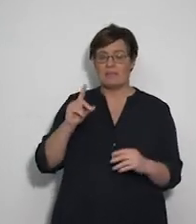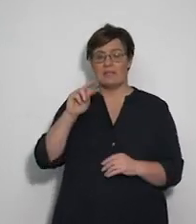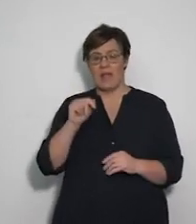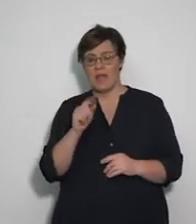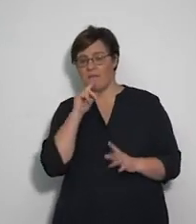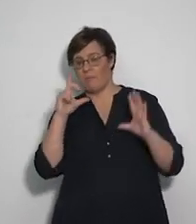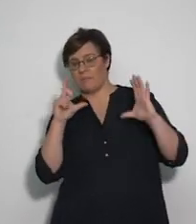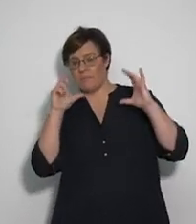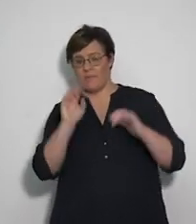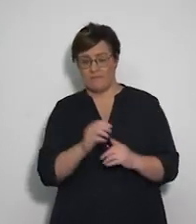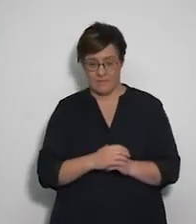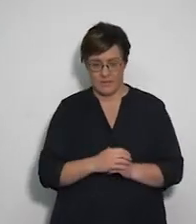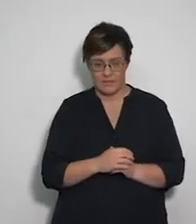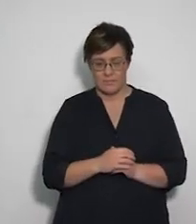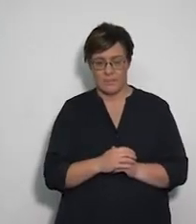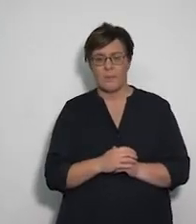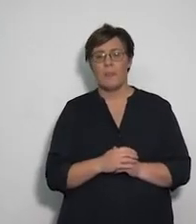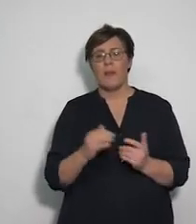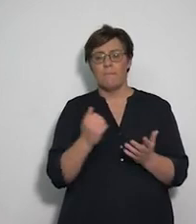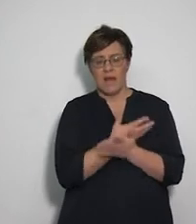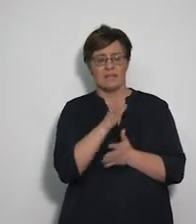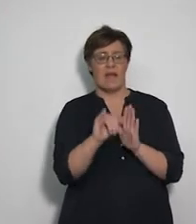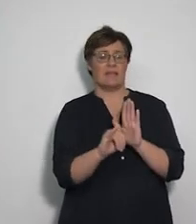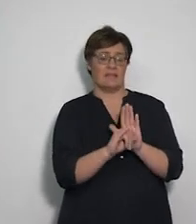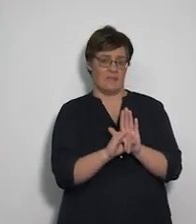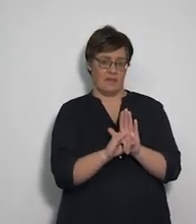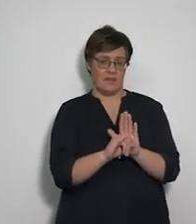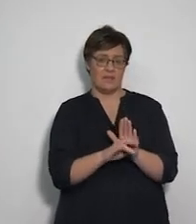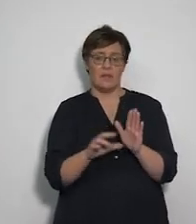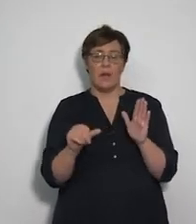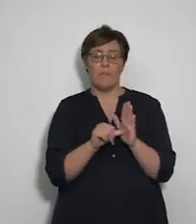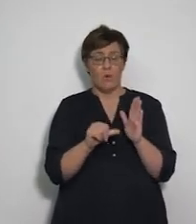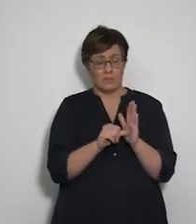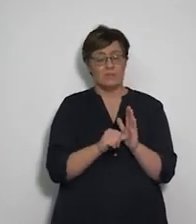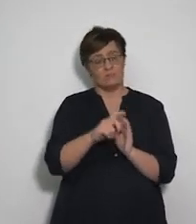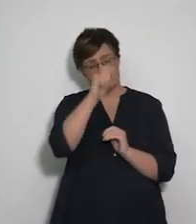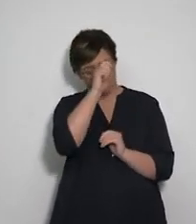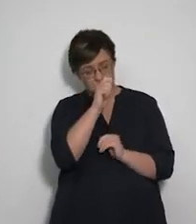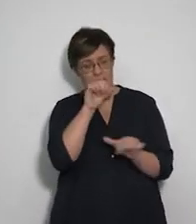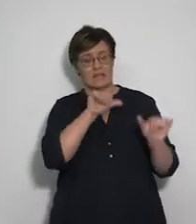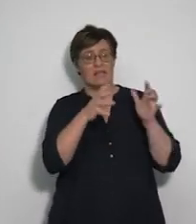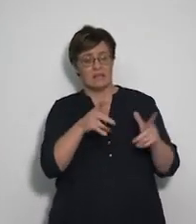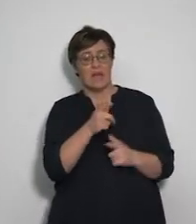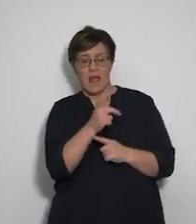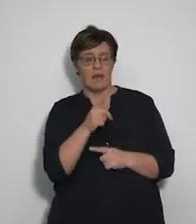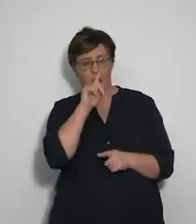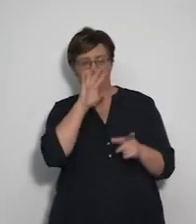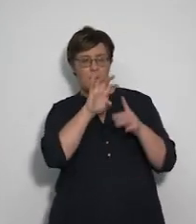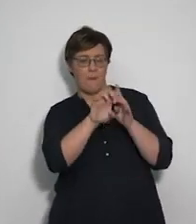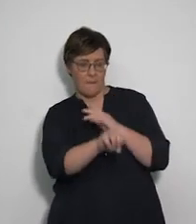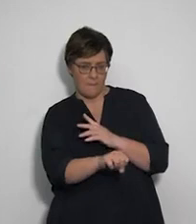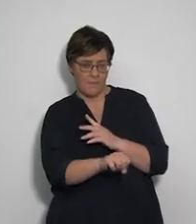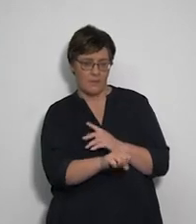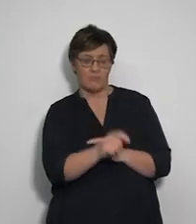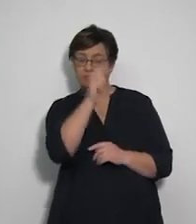DNA and photograph that. So again, you've got to be able to identify this. It's important that we recognize scientists in their endeavors and